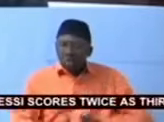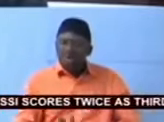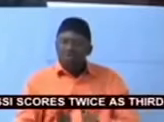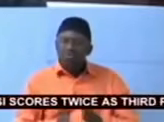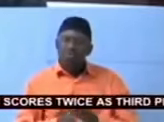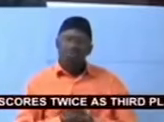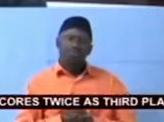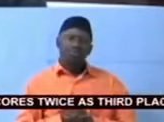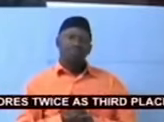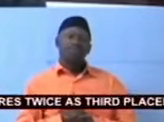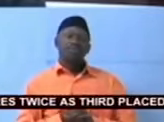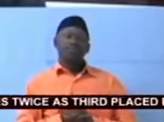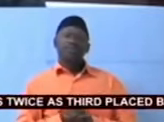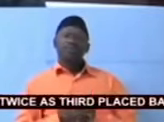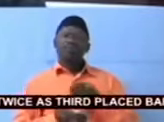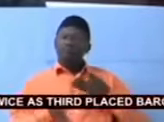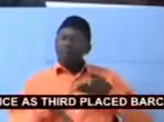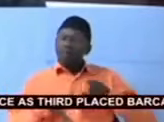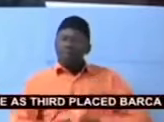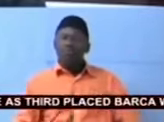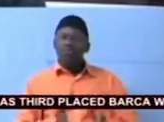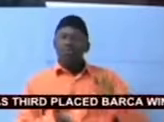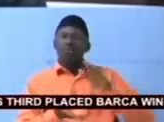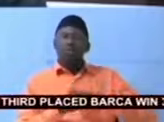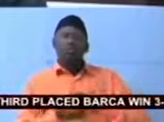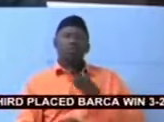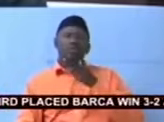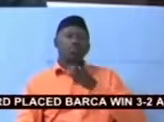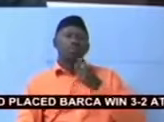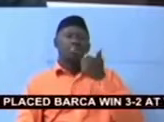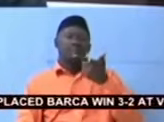27th day of February 1985.